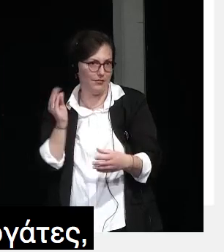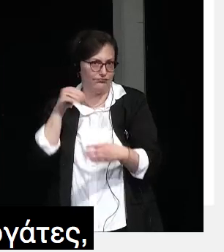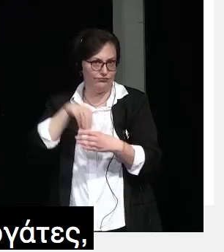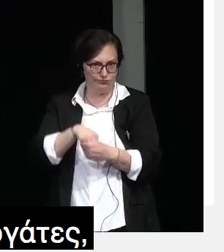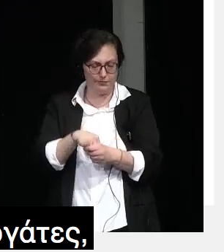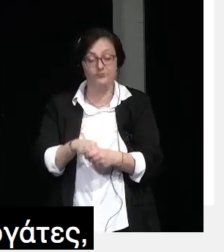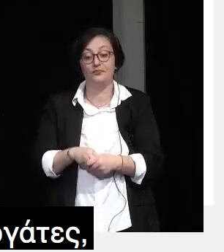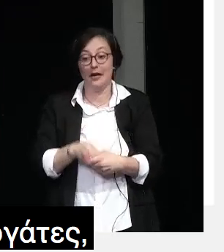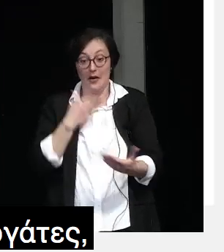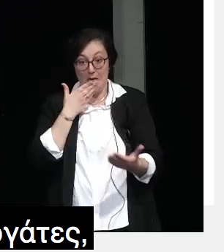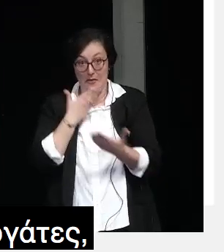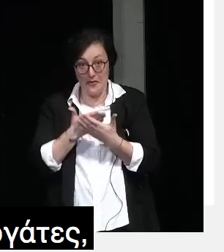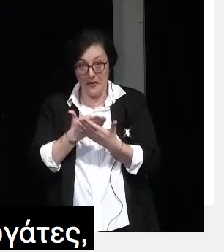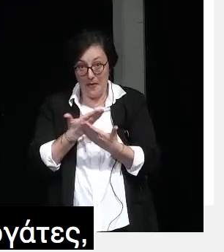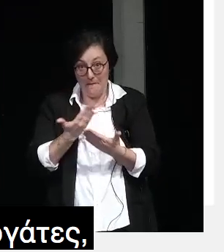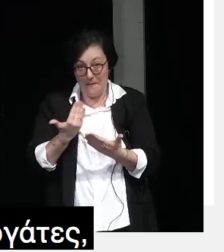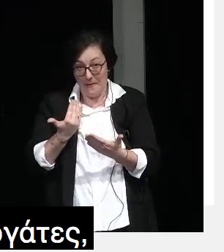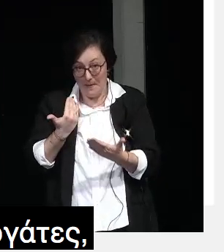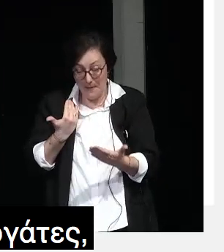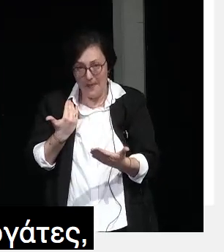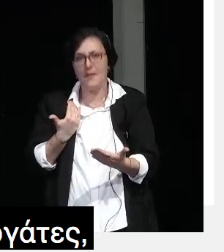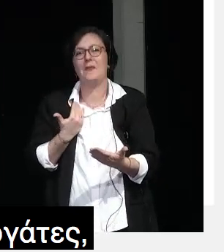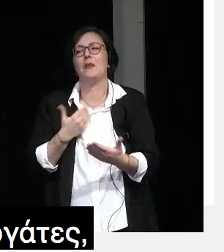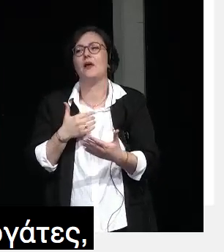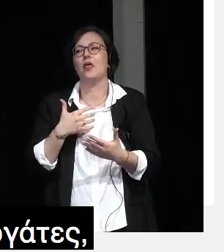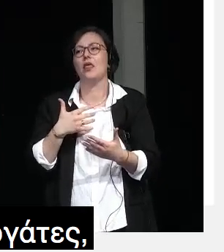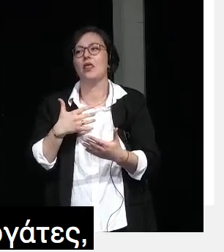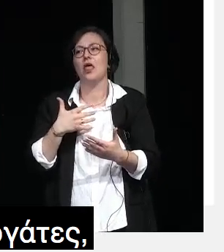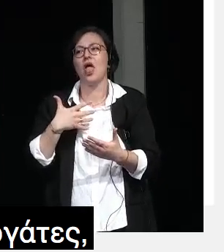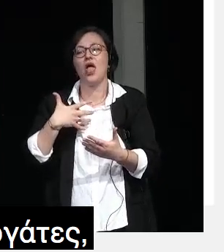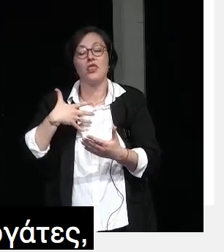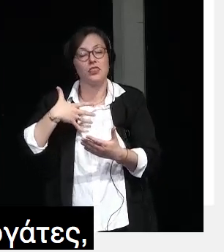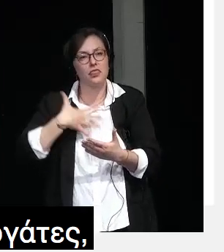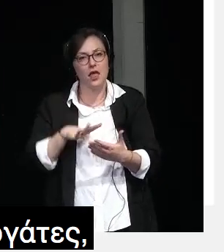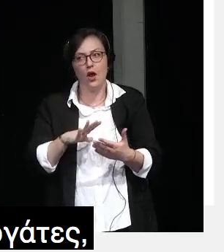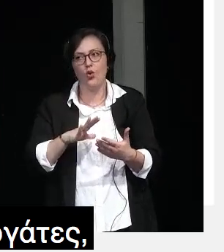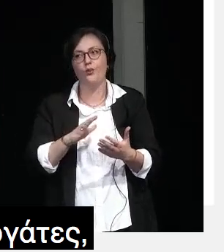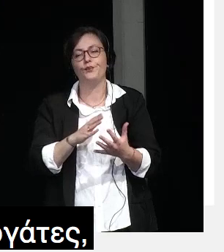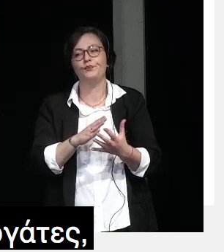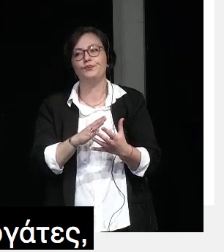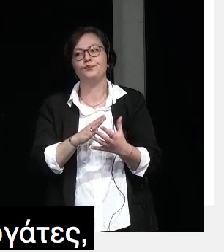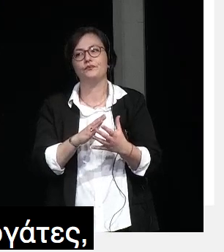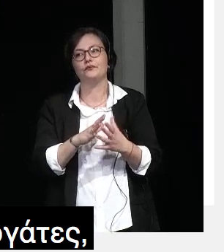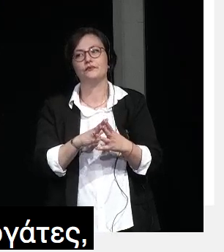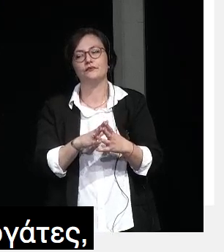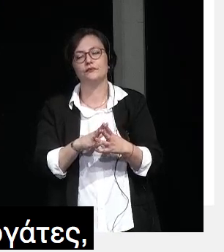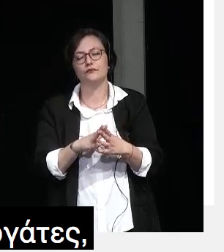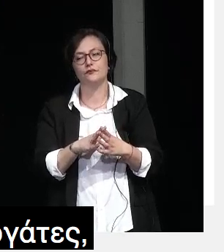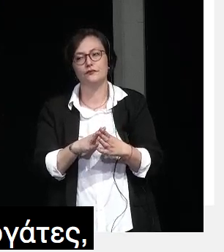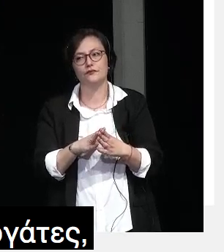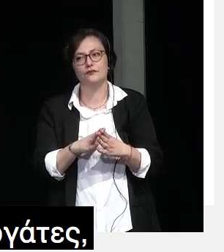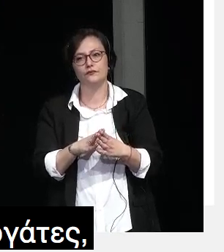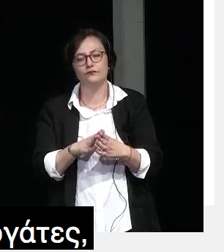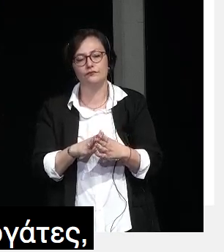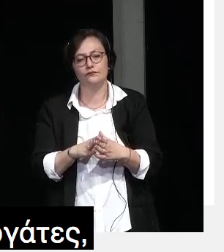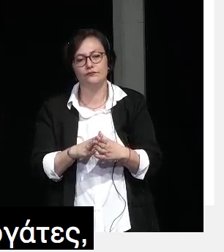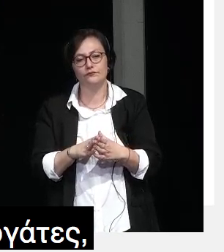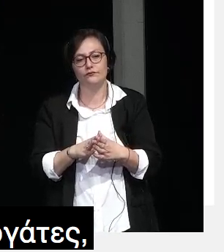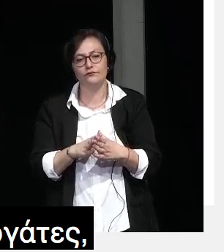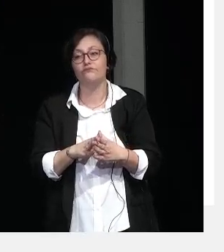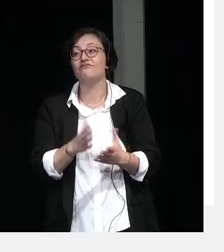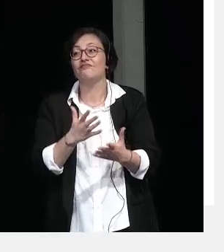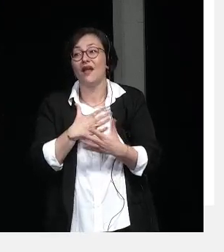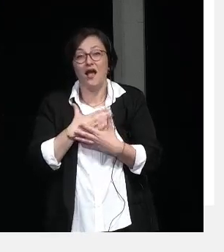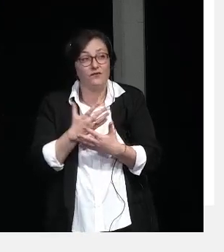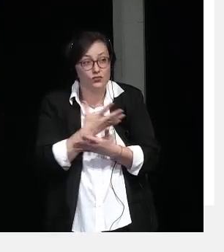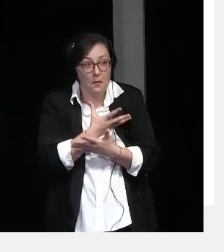and before we leave, I want to say a few thank you to our all collaborators and